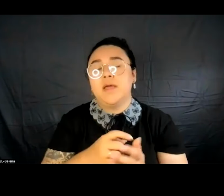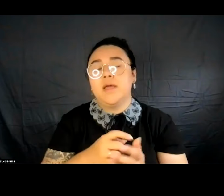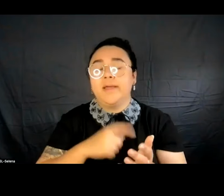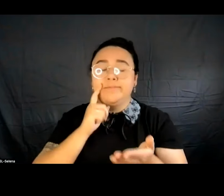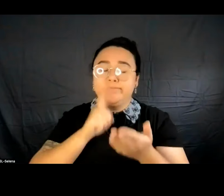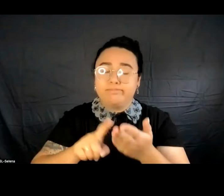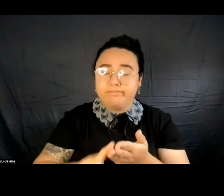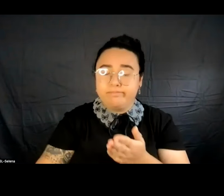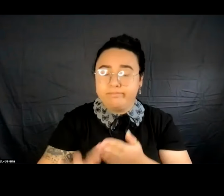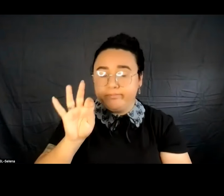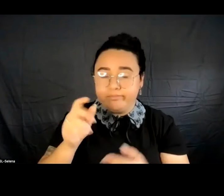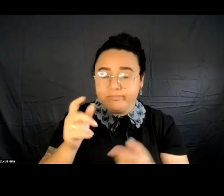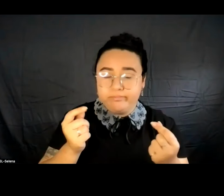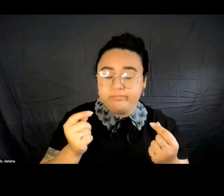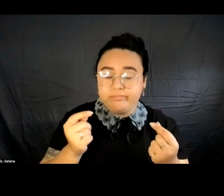was that